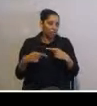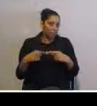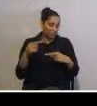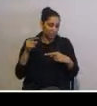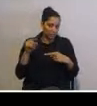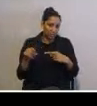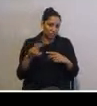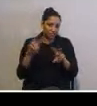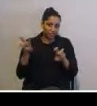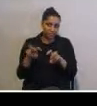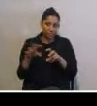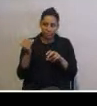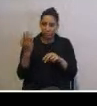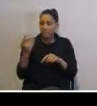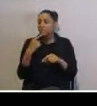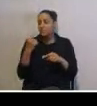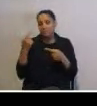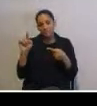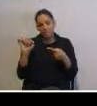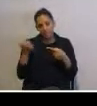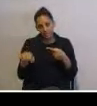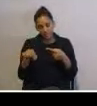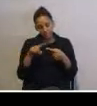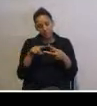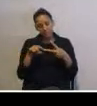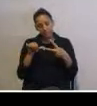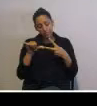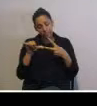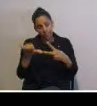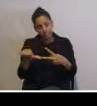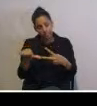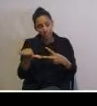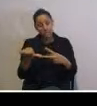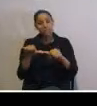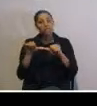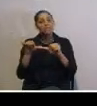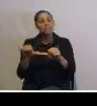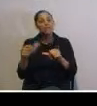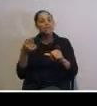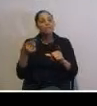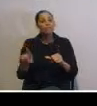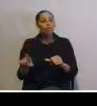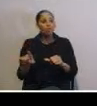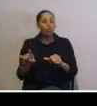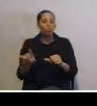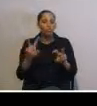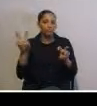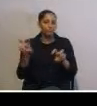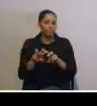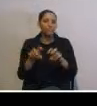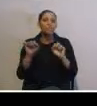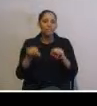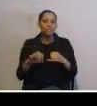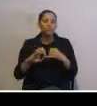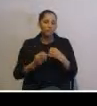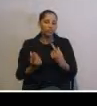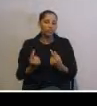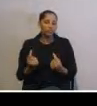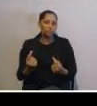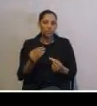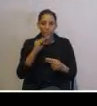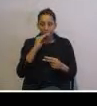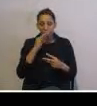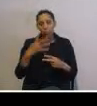application, it's a tick, yes. Sustainability of the utility, that's what they're trying to do, yes. So it all